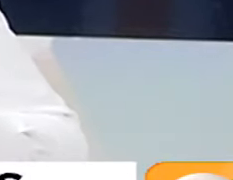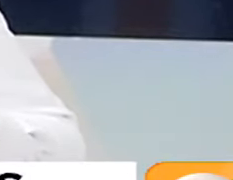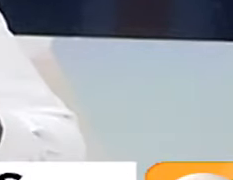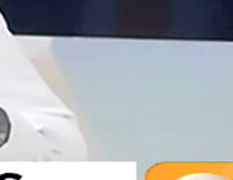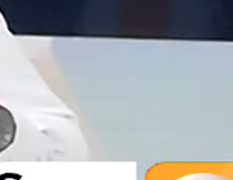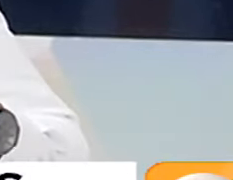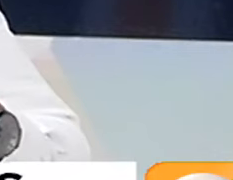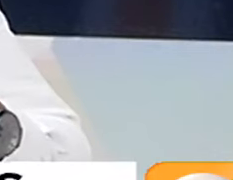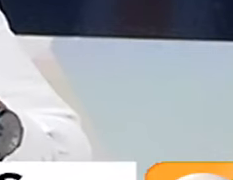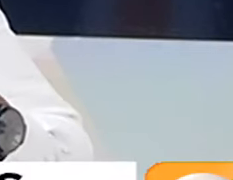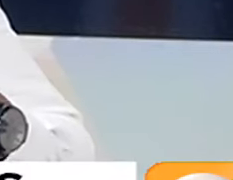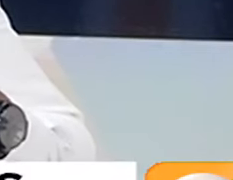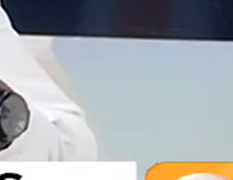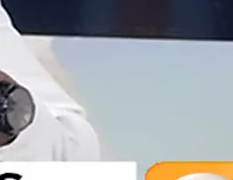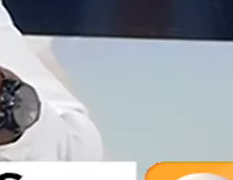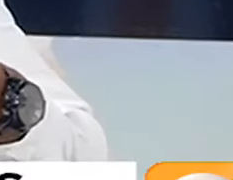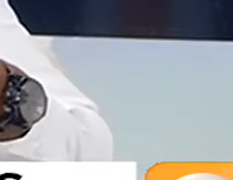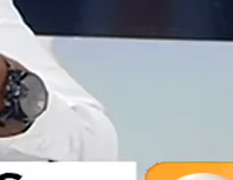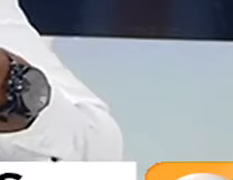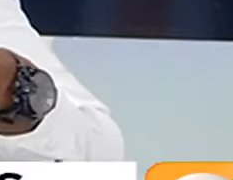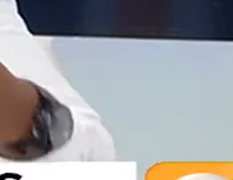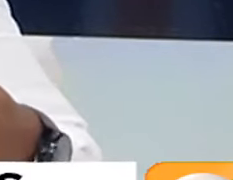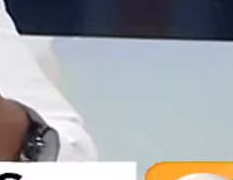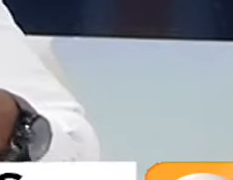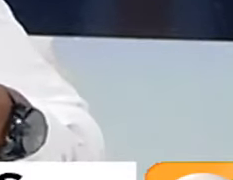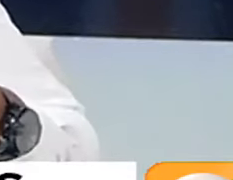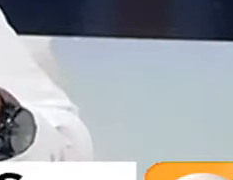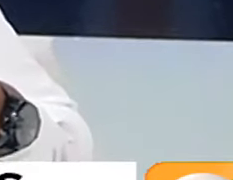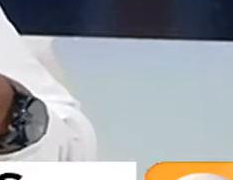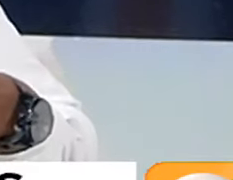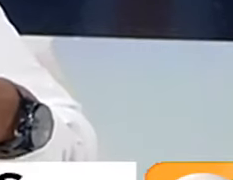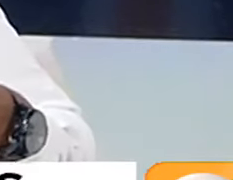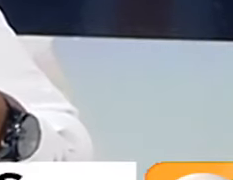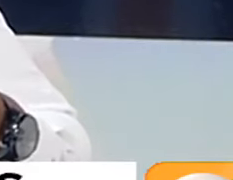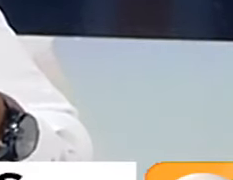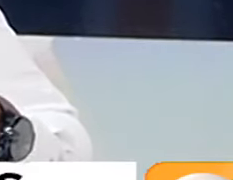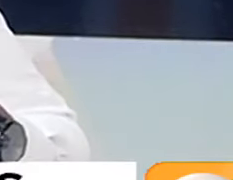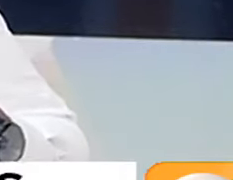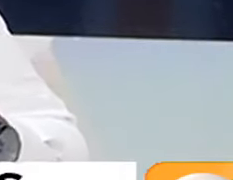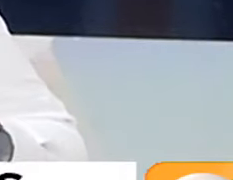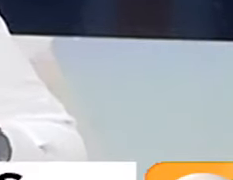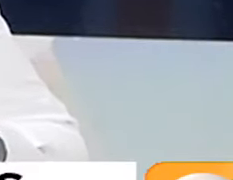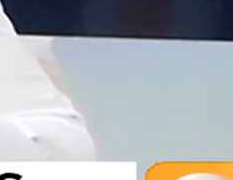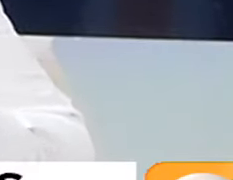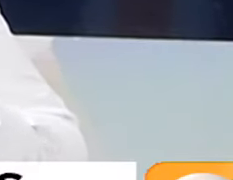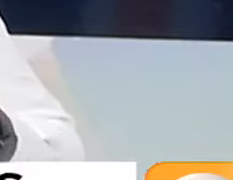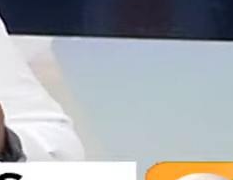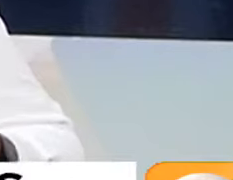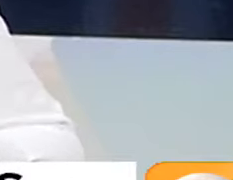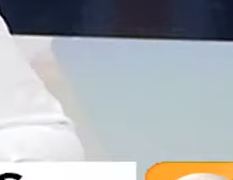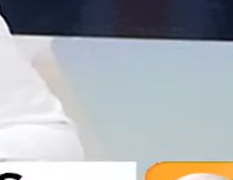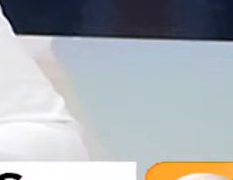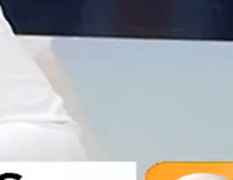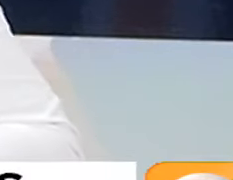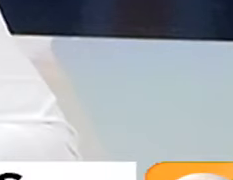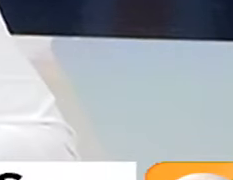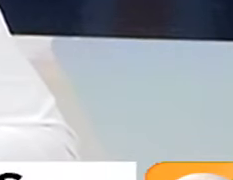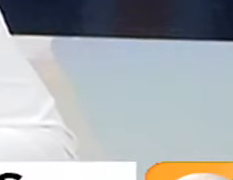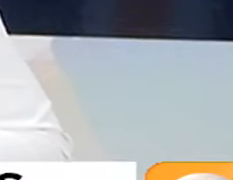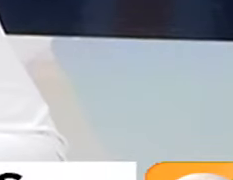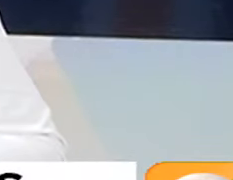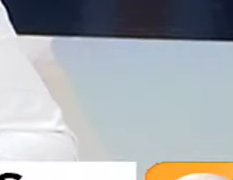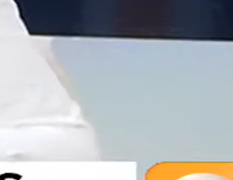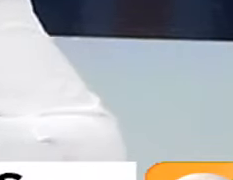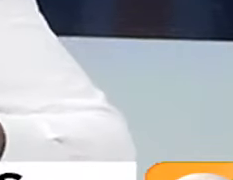clear, the way Uhuru Kenyatta stood out when Mwai Kibaki